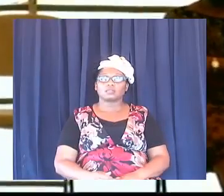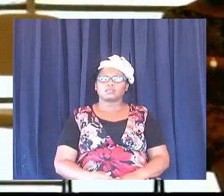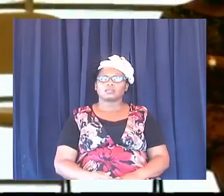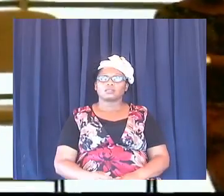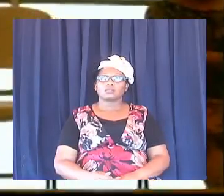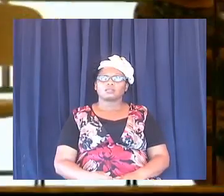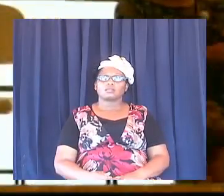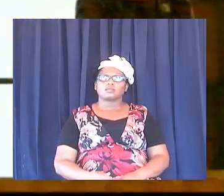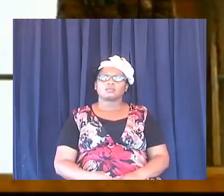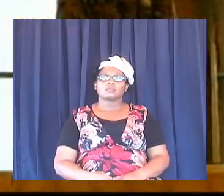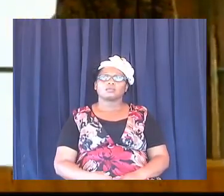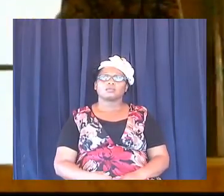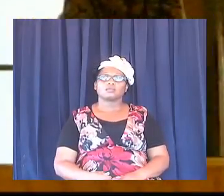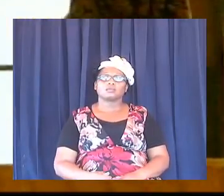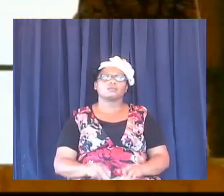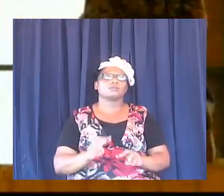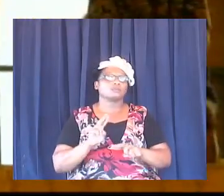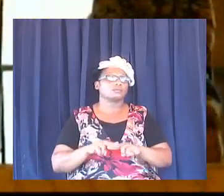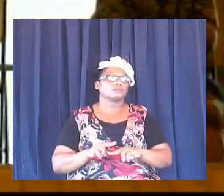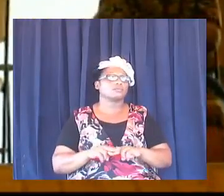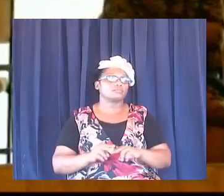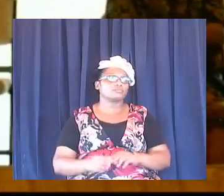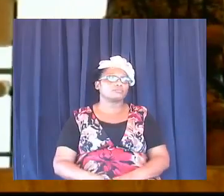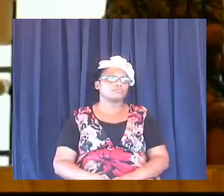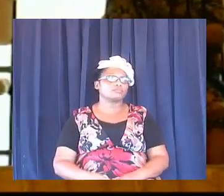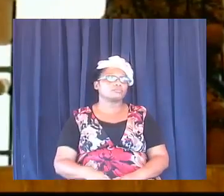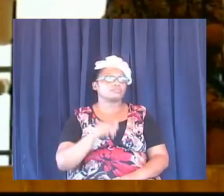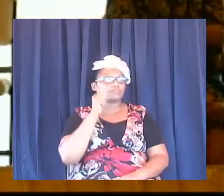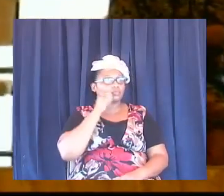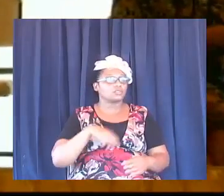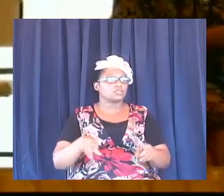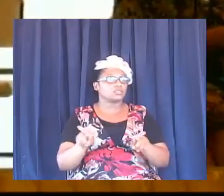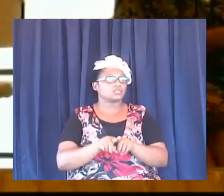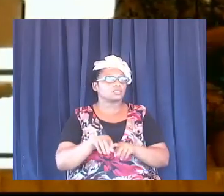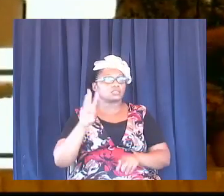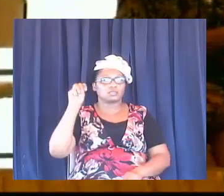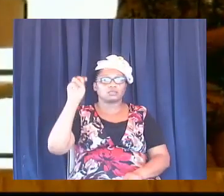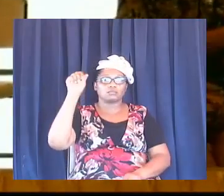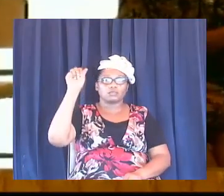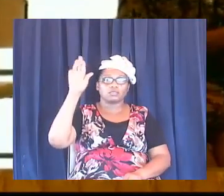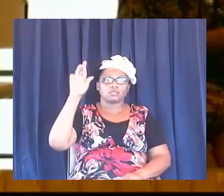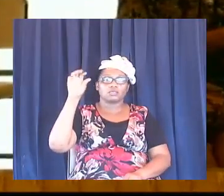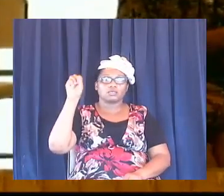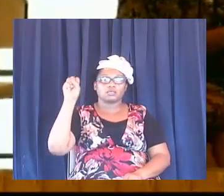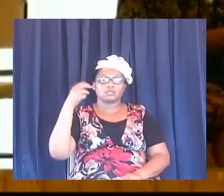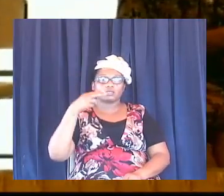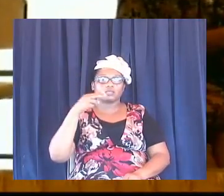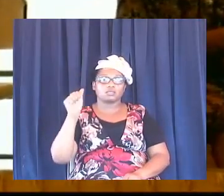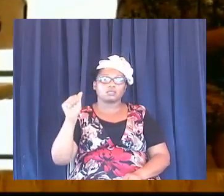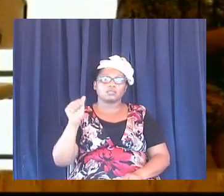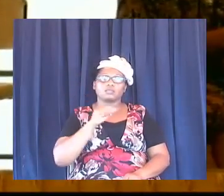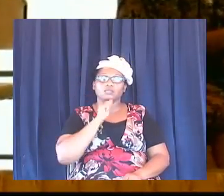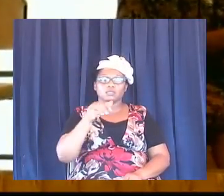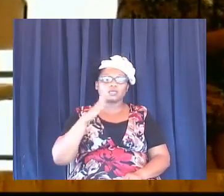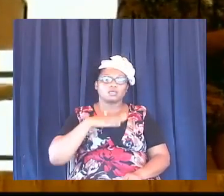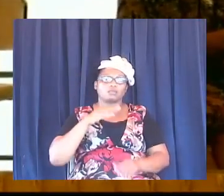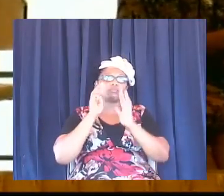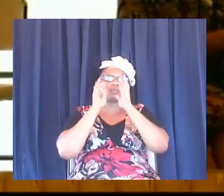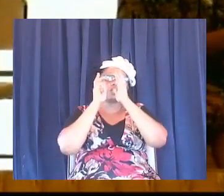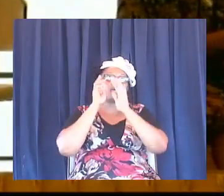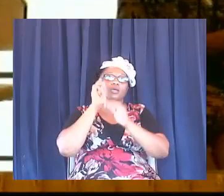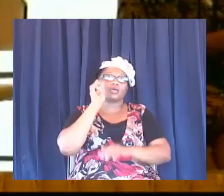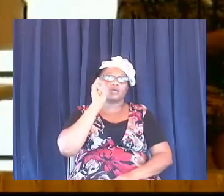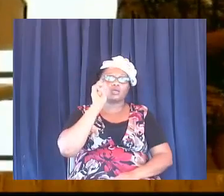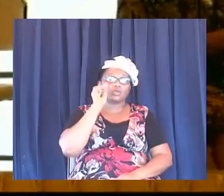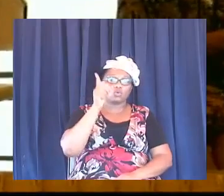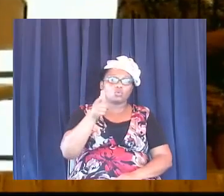Amen. Would you please be seated? Praise God. Sister Marsha, I want to help me sing this song. Not my will, but thy will be done.